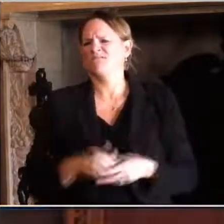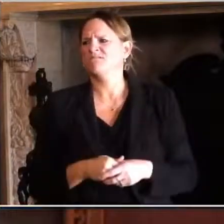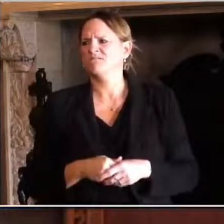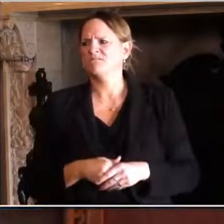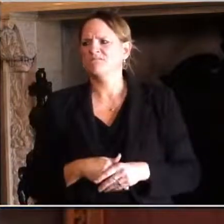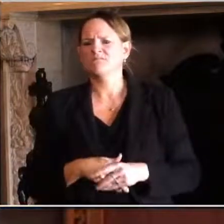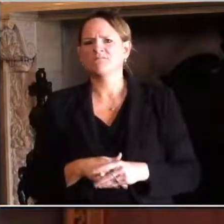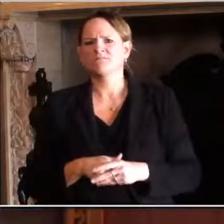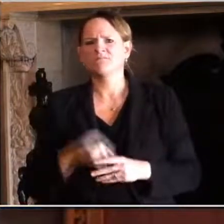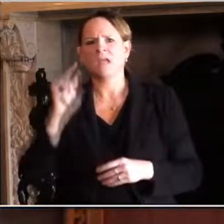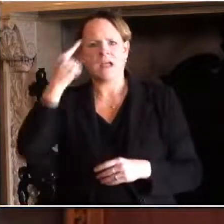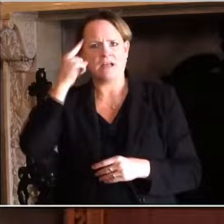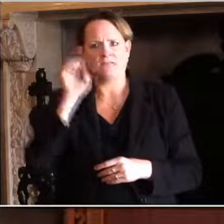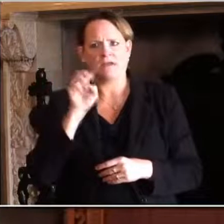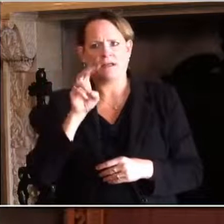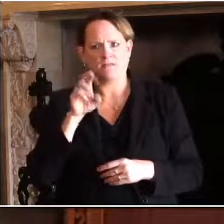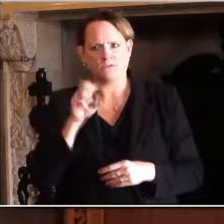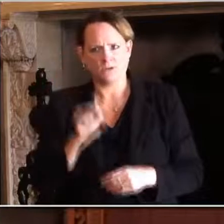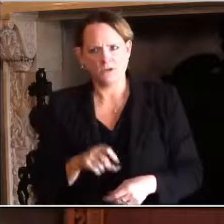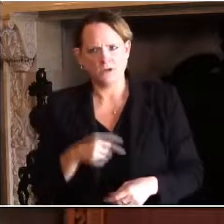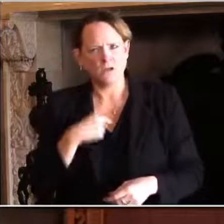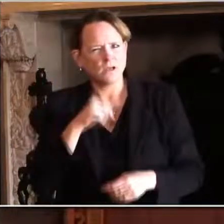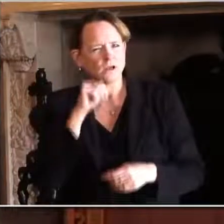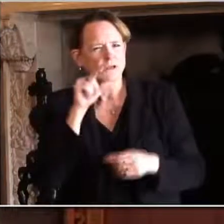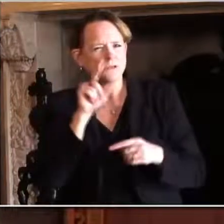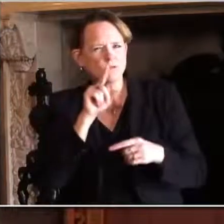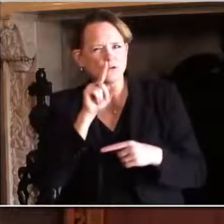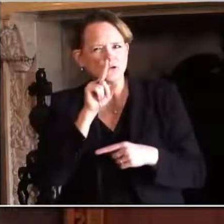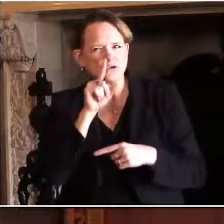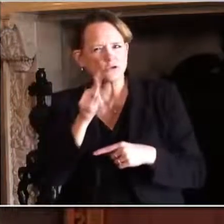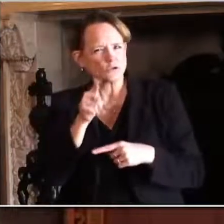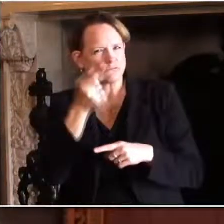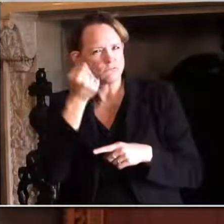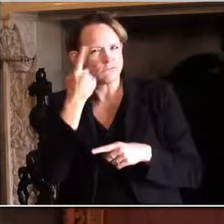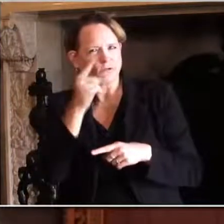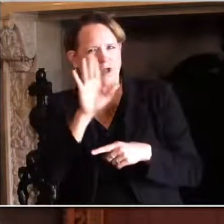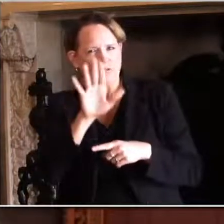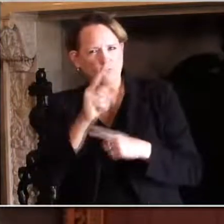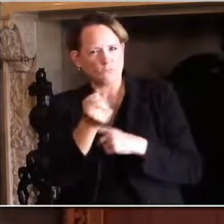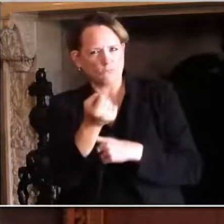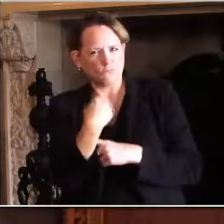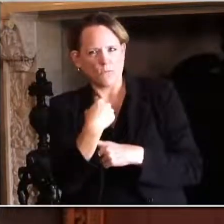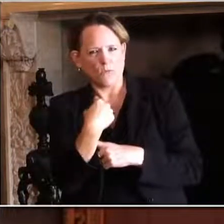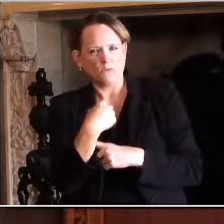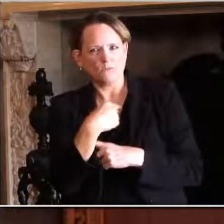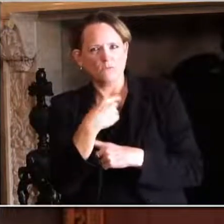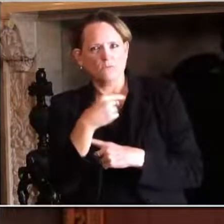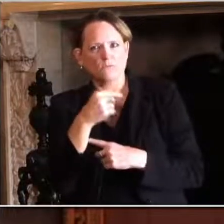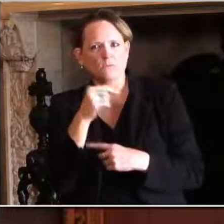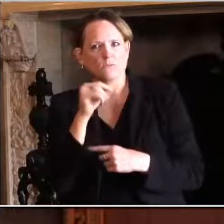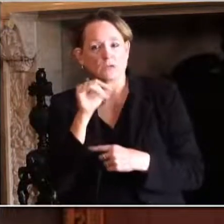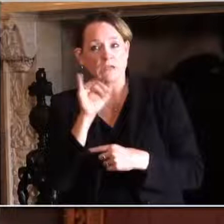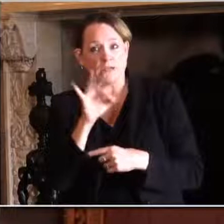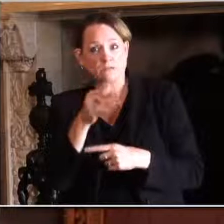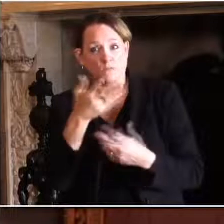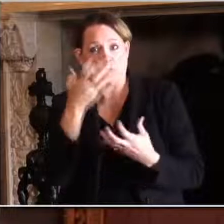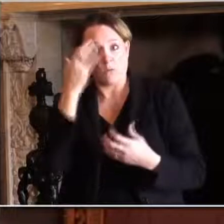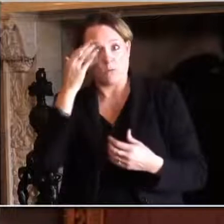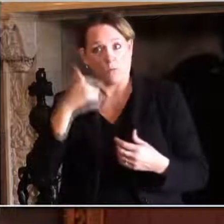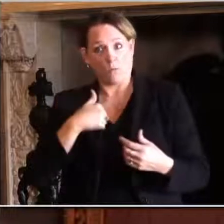Not quite clear on the question, but if you're asking my response to people that don't want to wear it for various